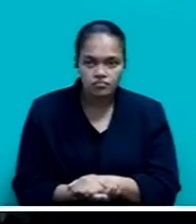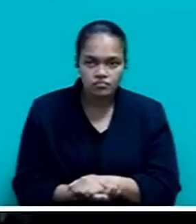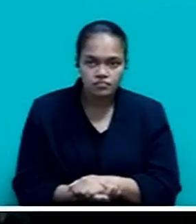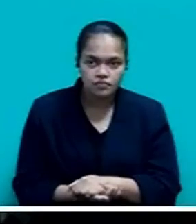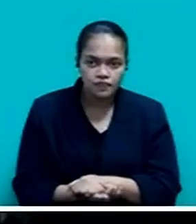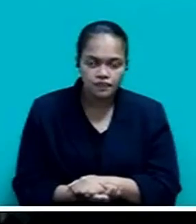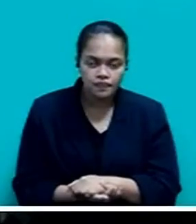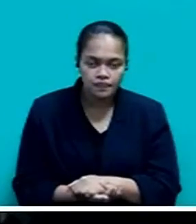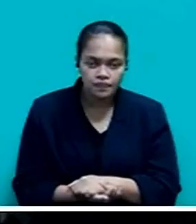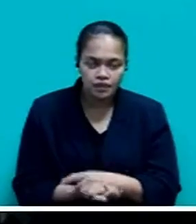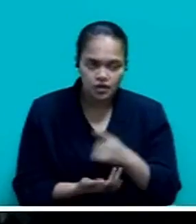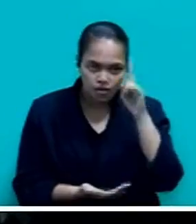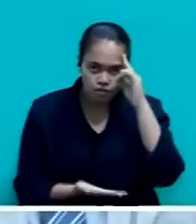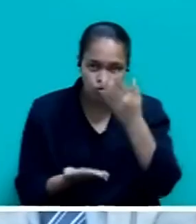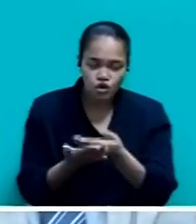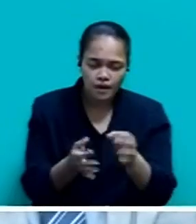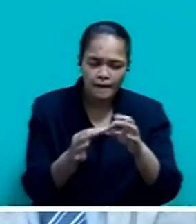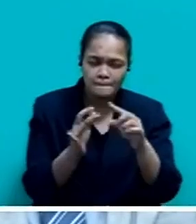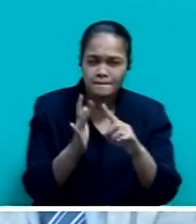the bill,